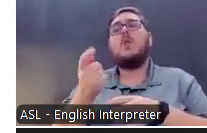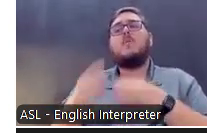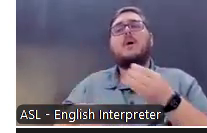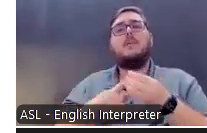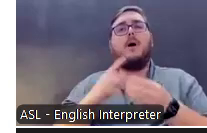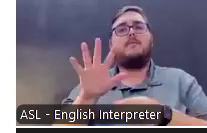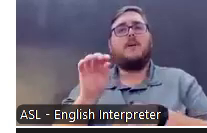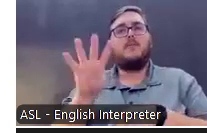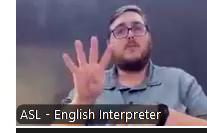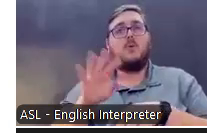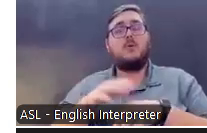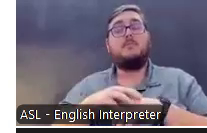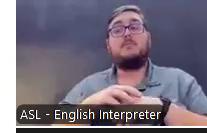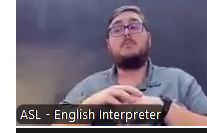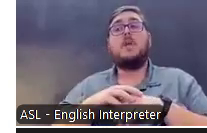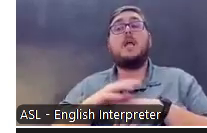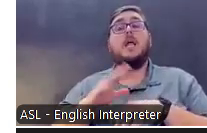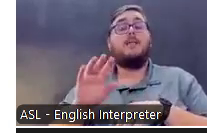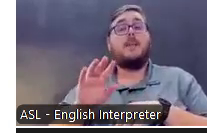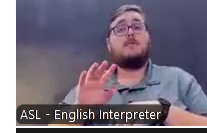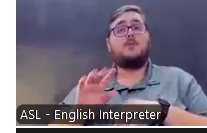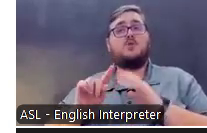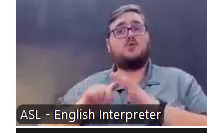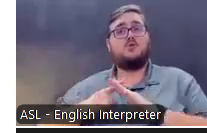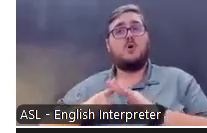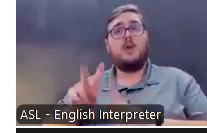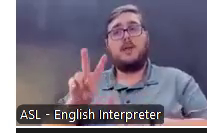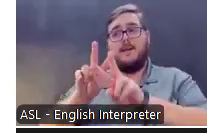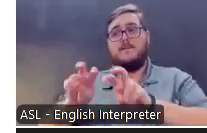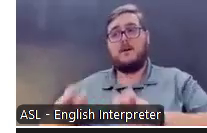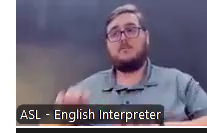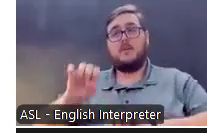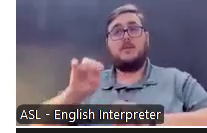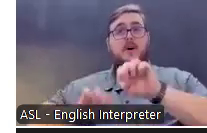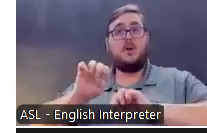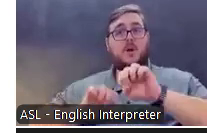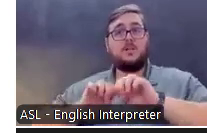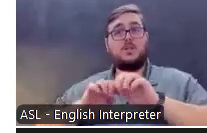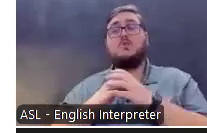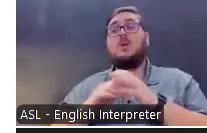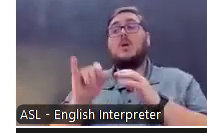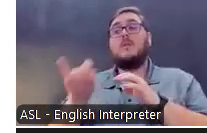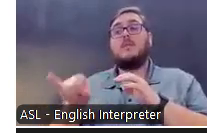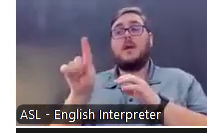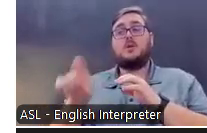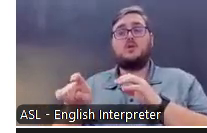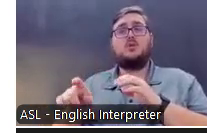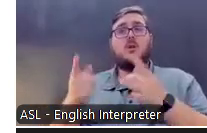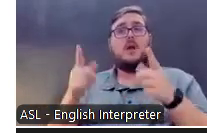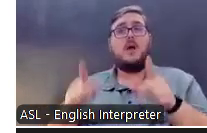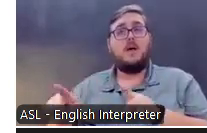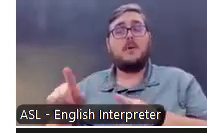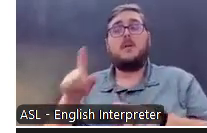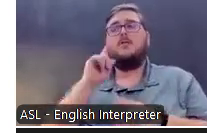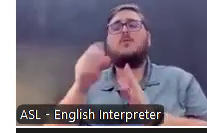There's an initial evaluation, and for qualified students with a disability, evaluation should take place on a periodic basis or